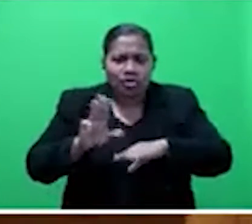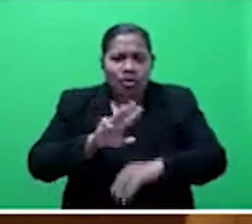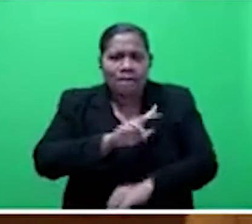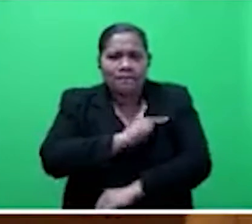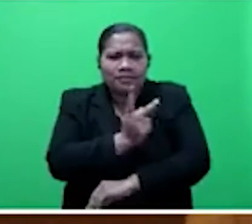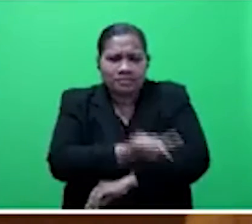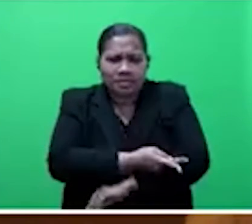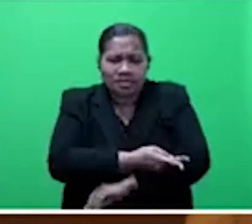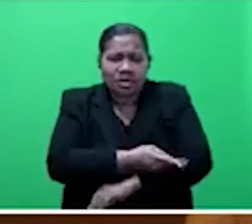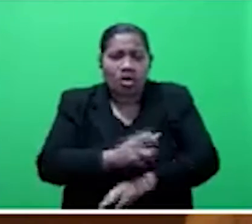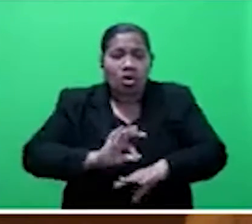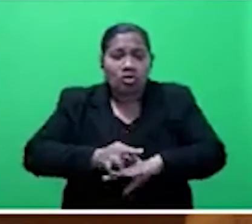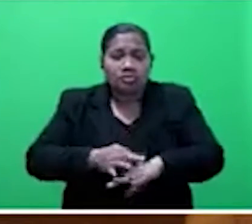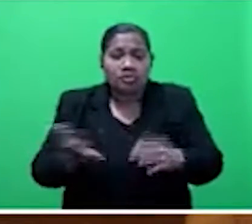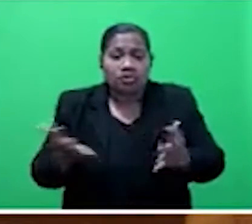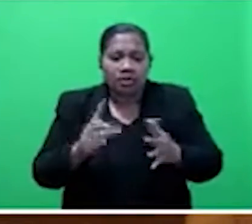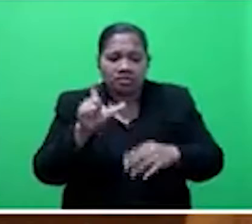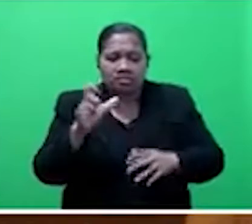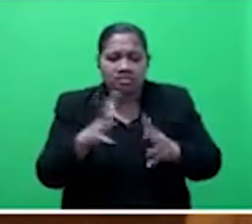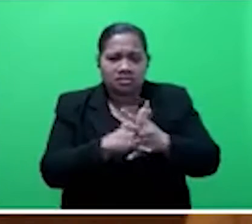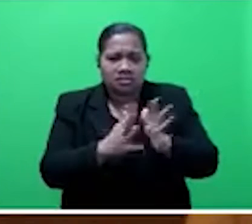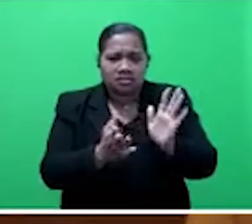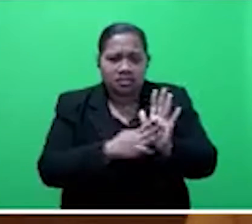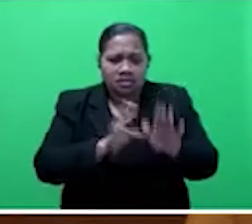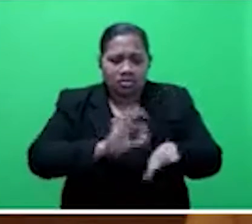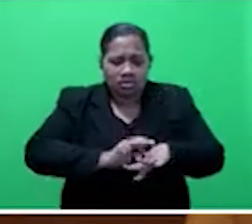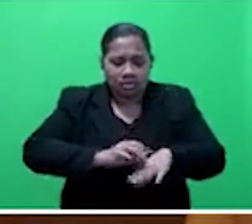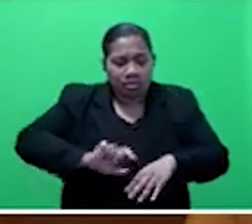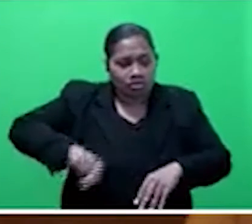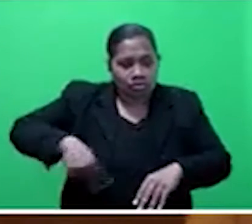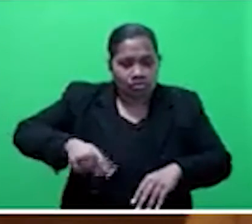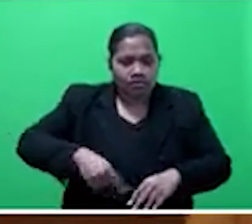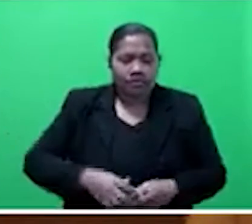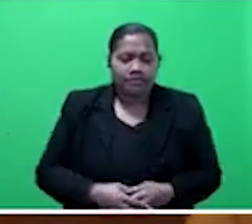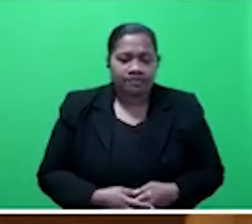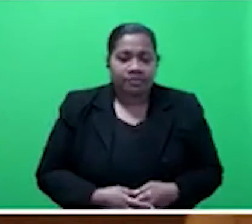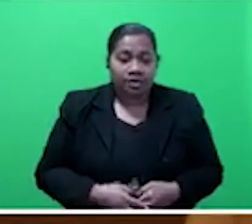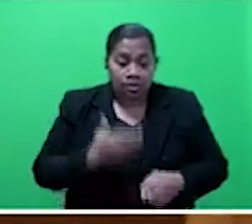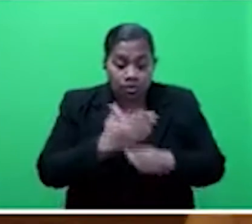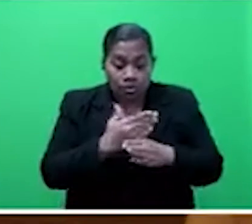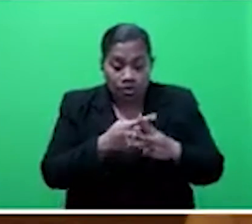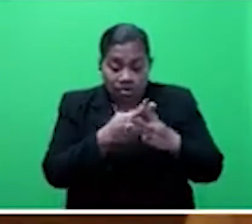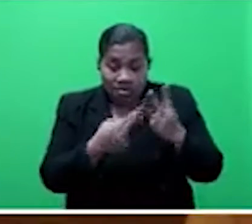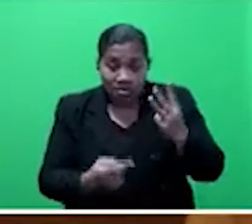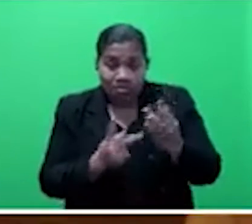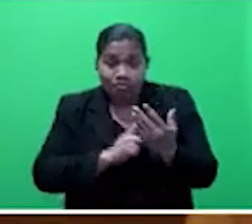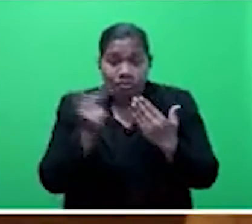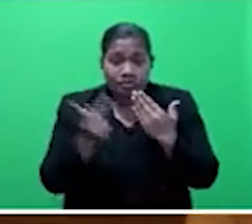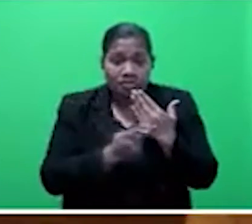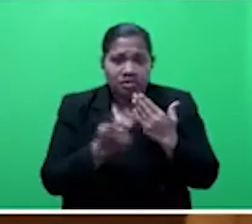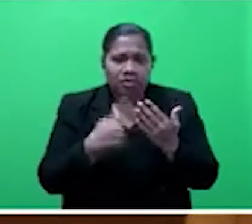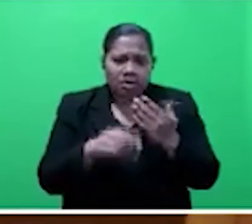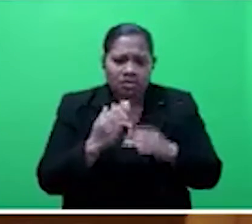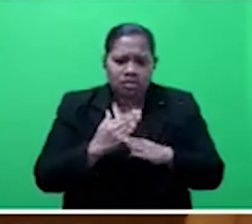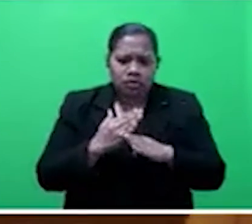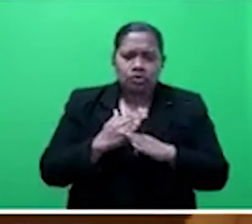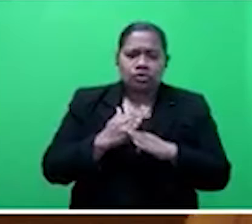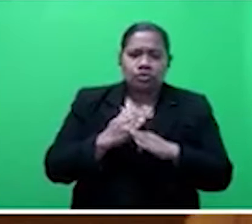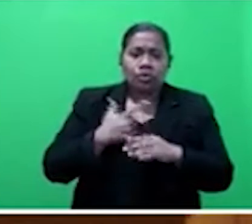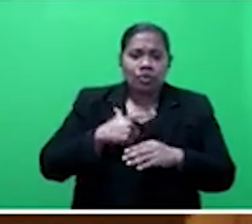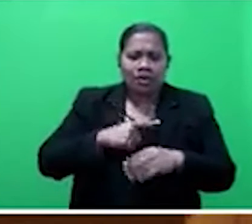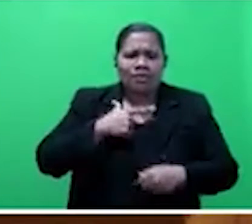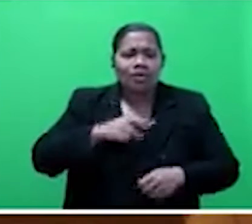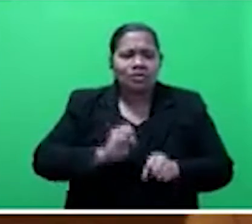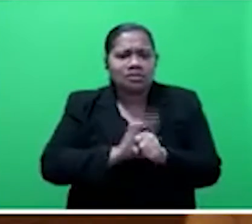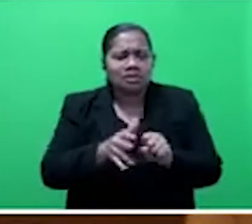at the Colonial War Memorial Hospital in Suva. Work on these projects have been hindered by the pandemic, as these hospitals were